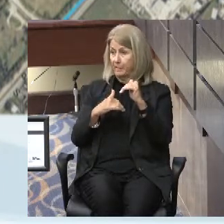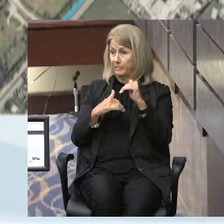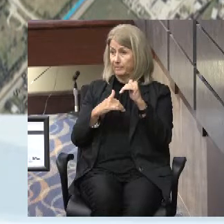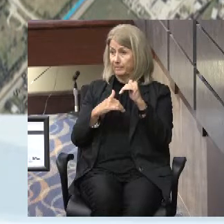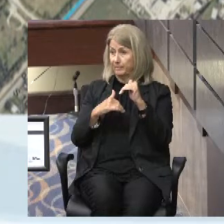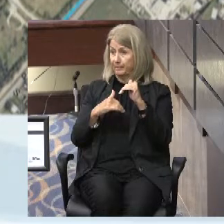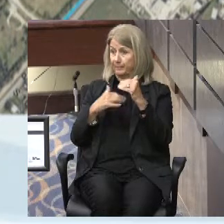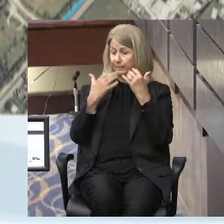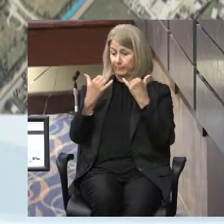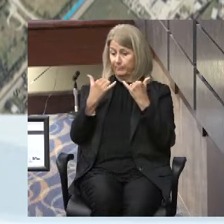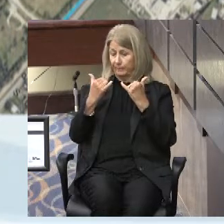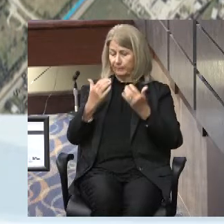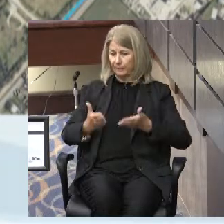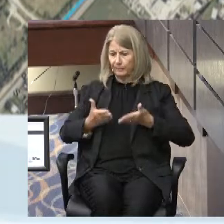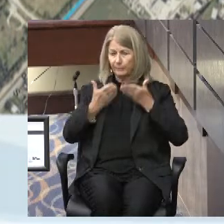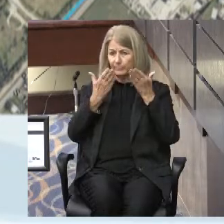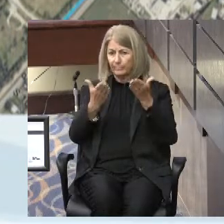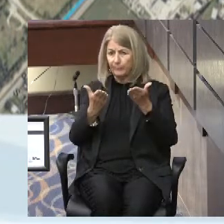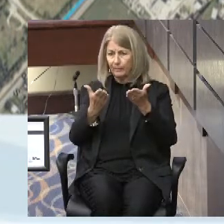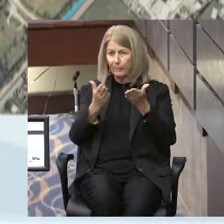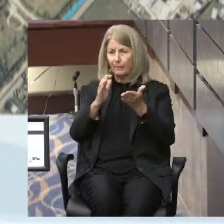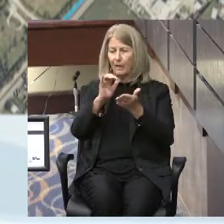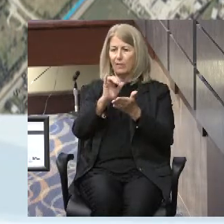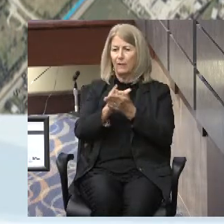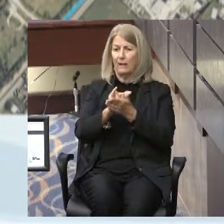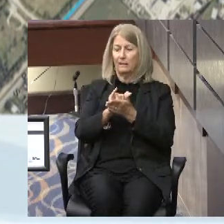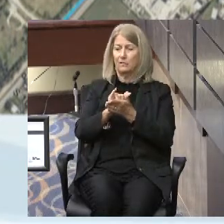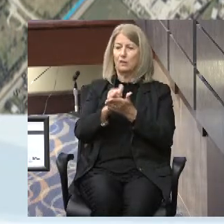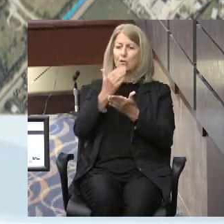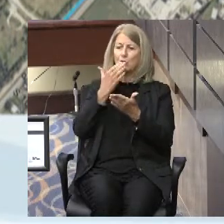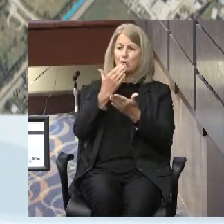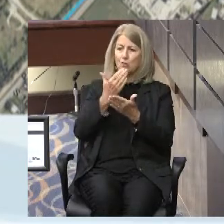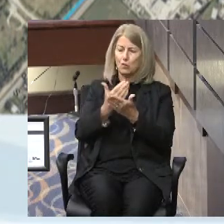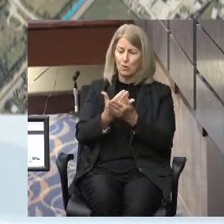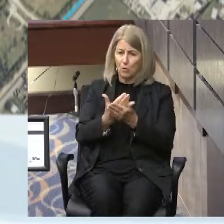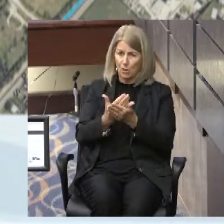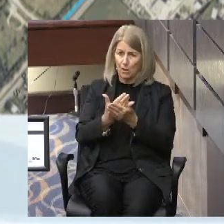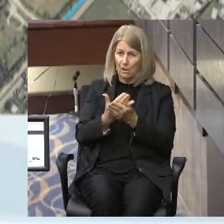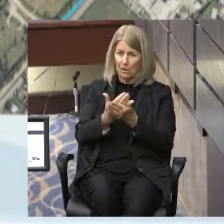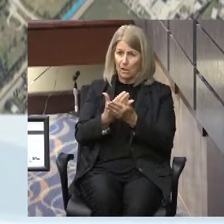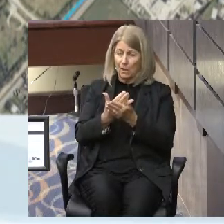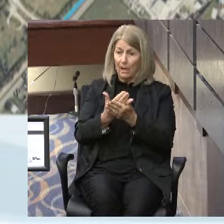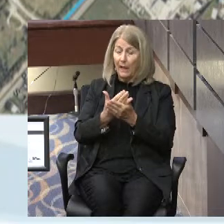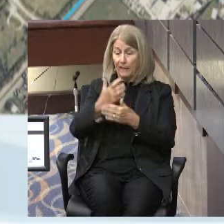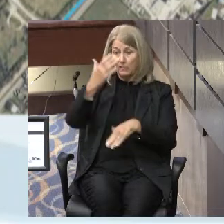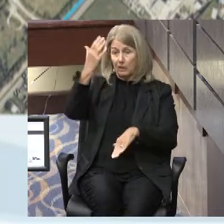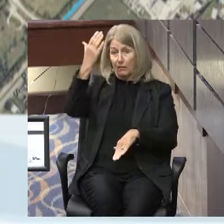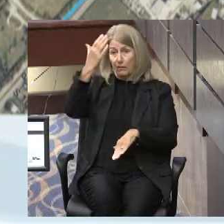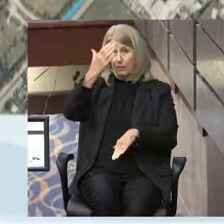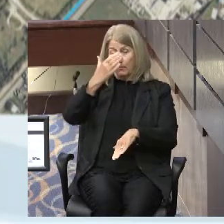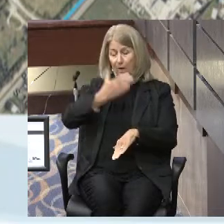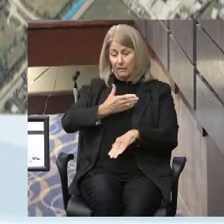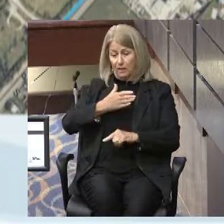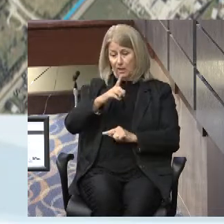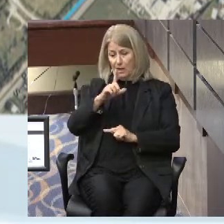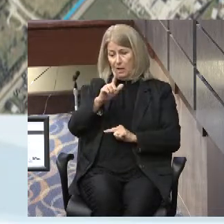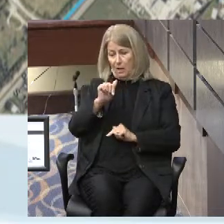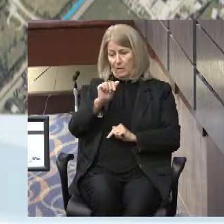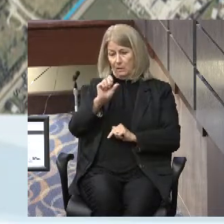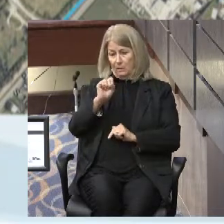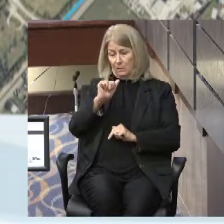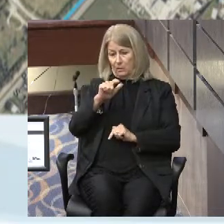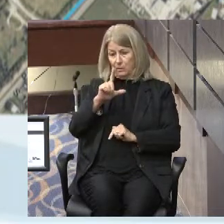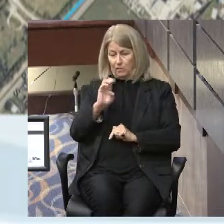Right now, the recommendation is that it is good as long as the front part, the LaSalle frontage that's zone